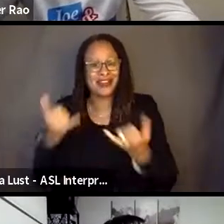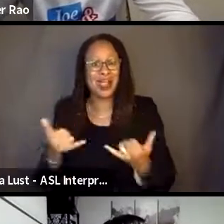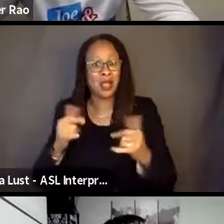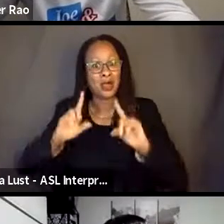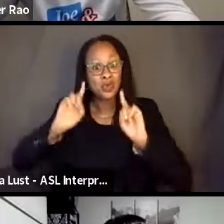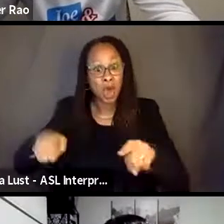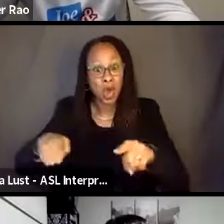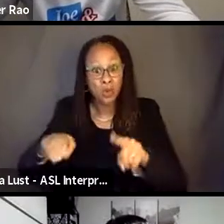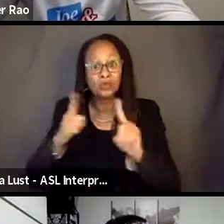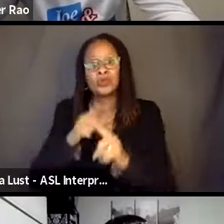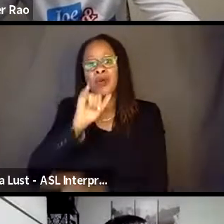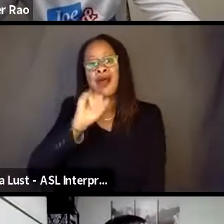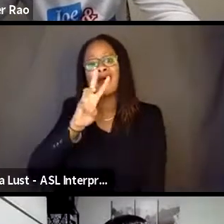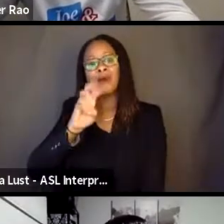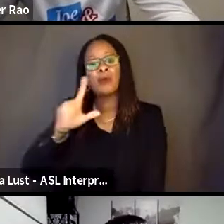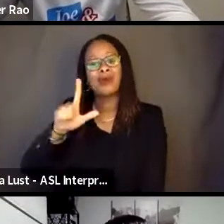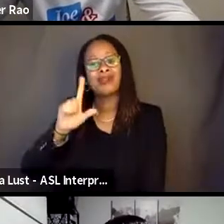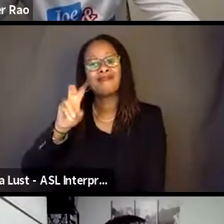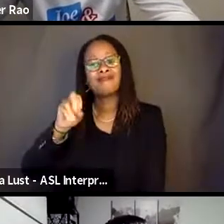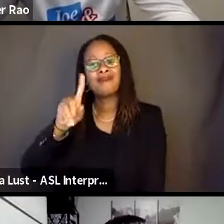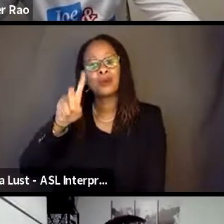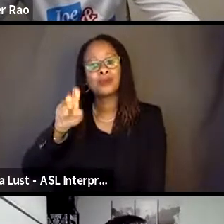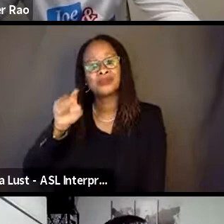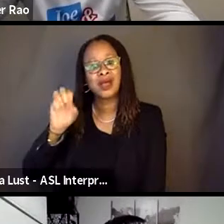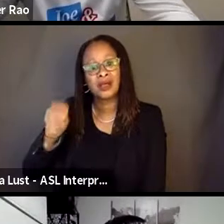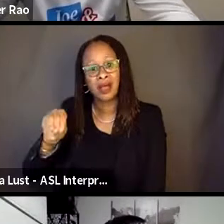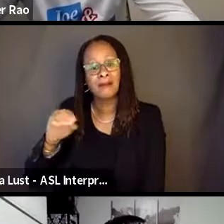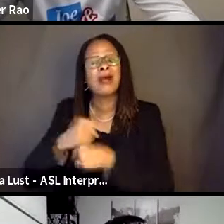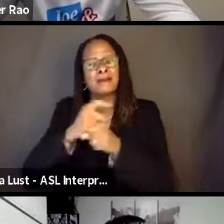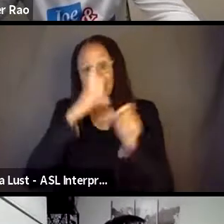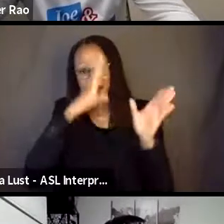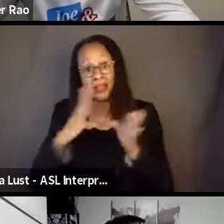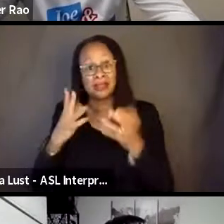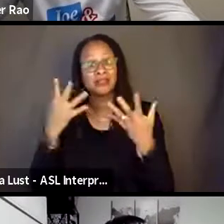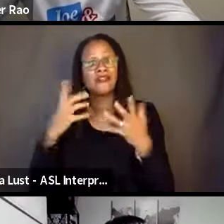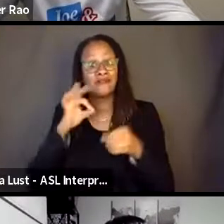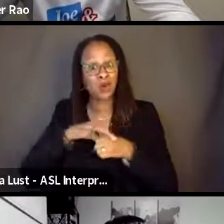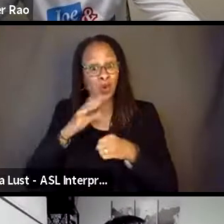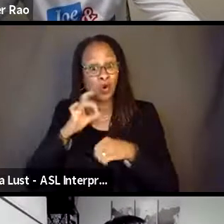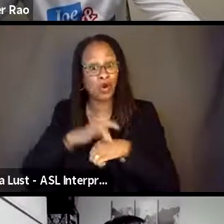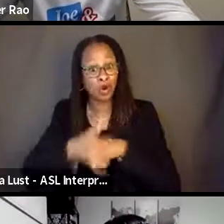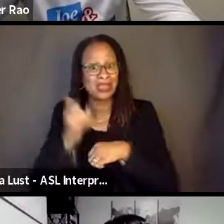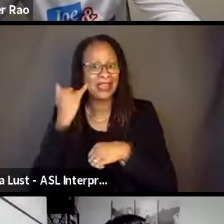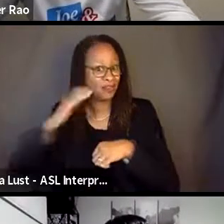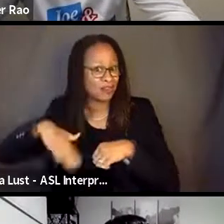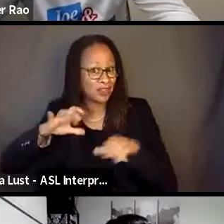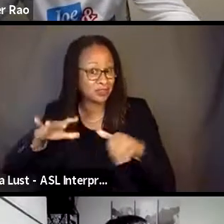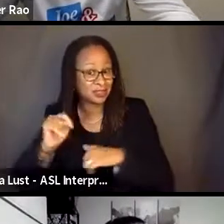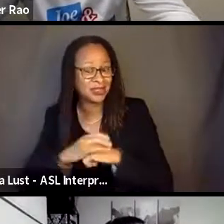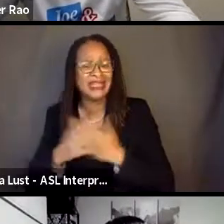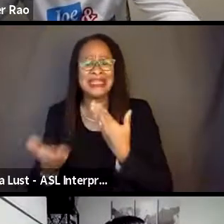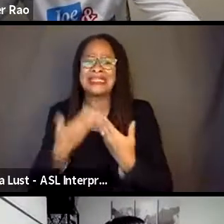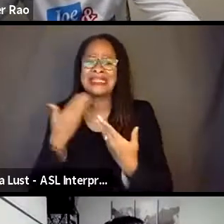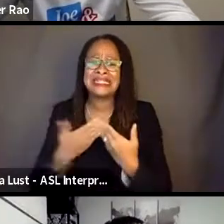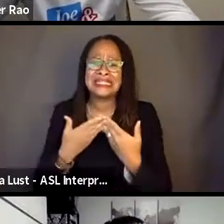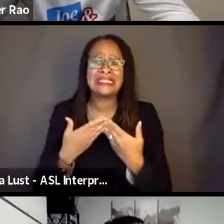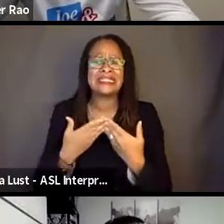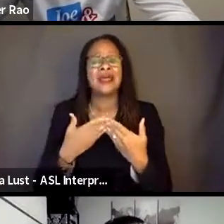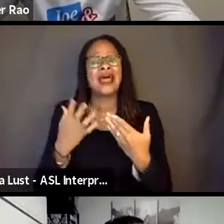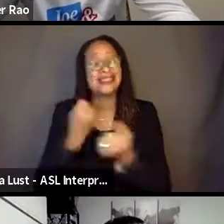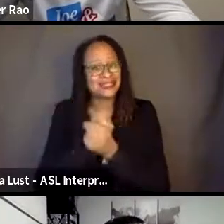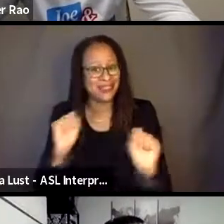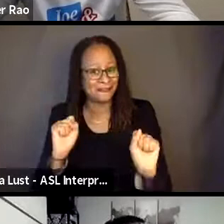to iwillvote.com and make a plan to vote early if you haven't already. It is easy, it is convenient, and it is